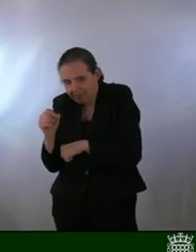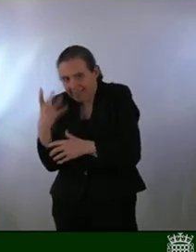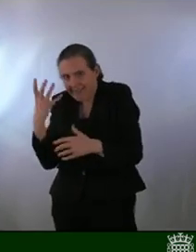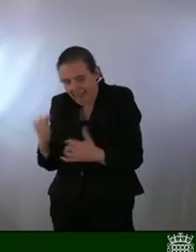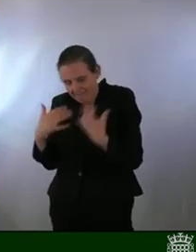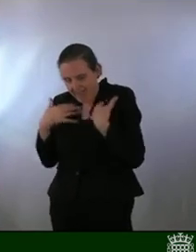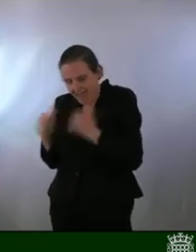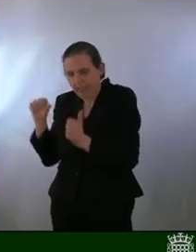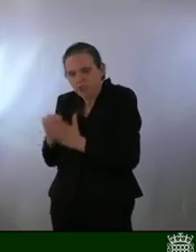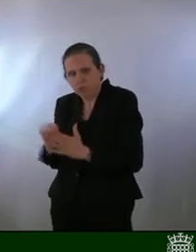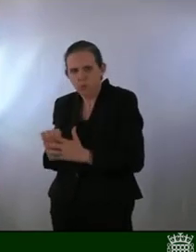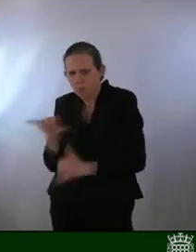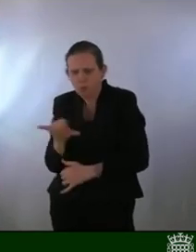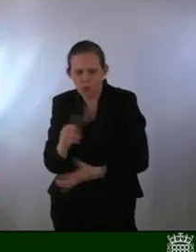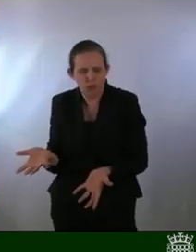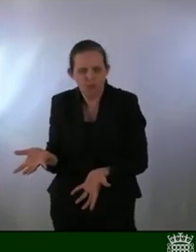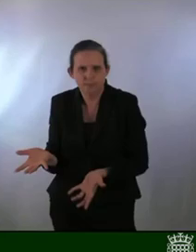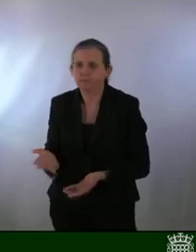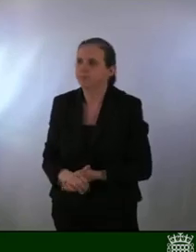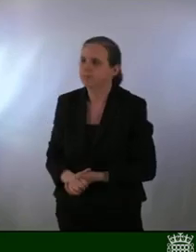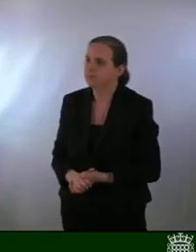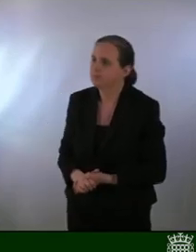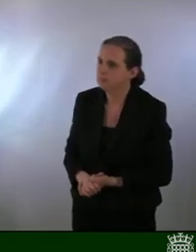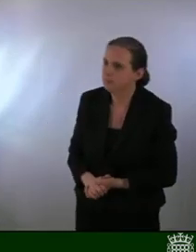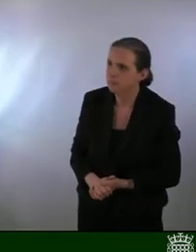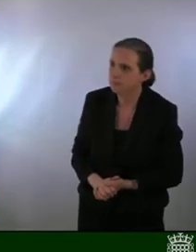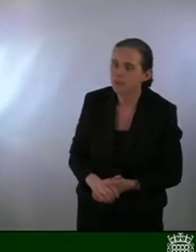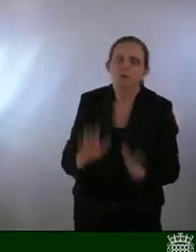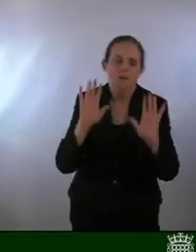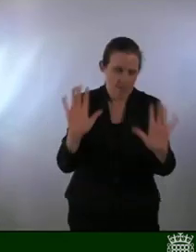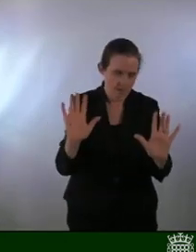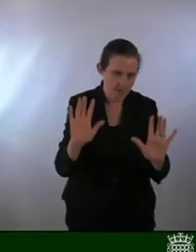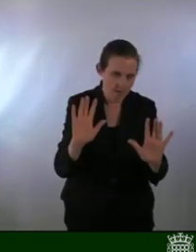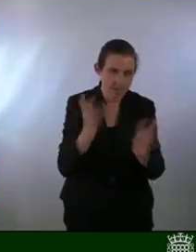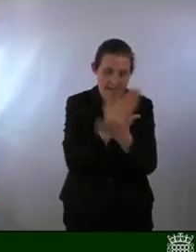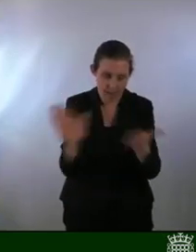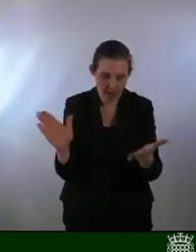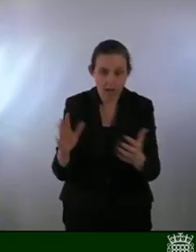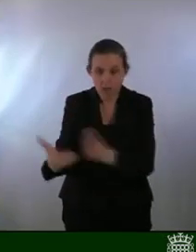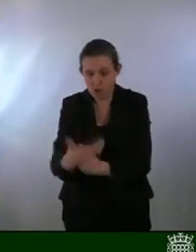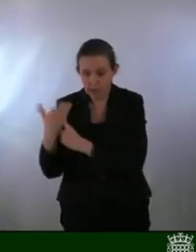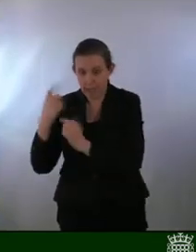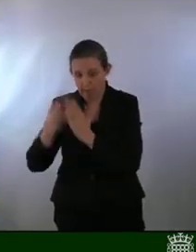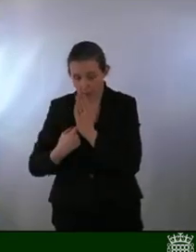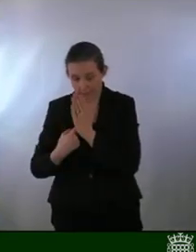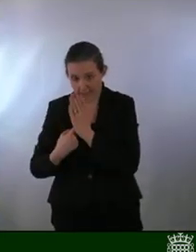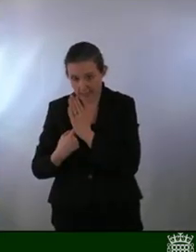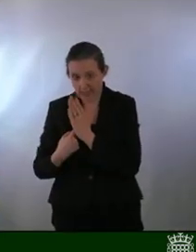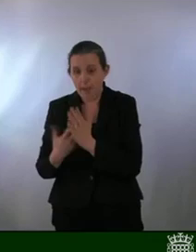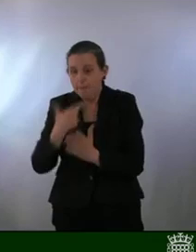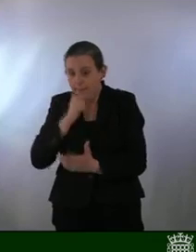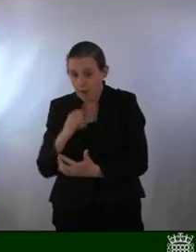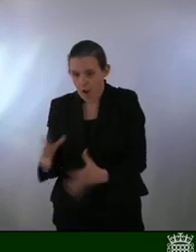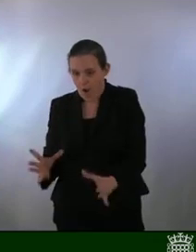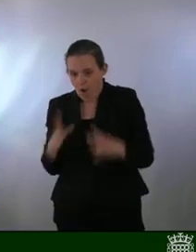existing health condition? Mr. Speaker, on that last point, no, the shielding policy is only for those with